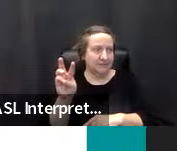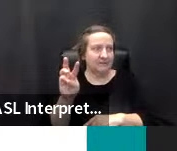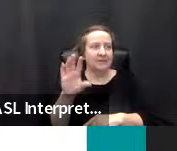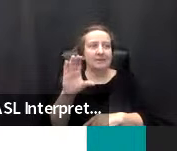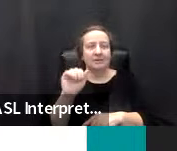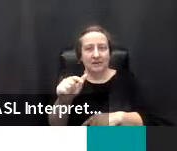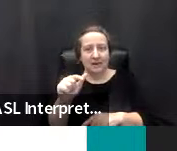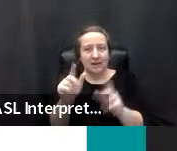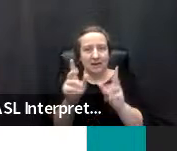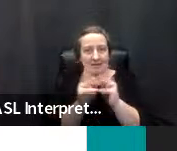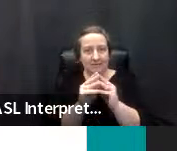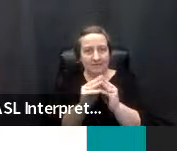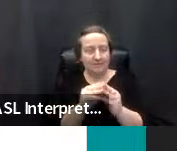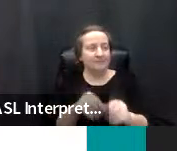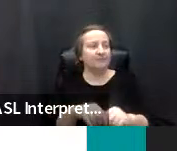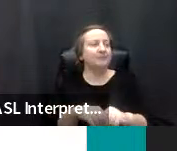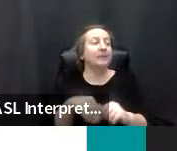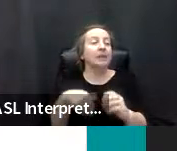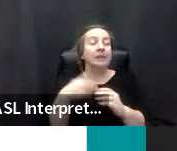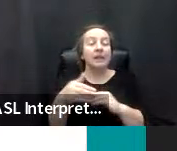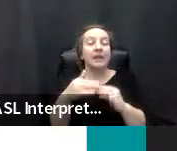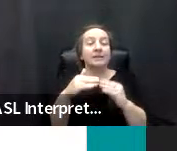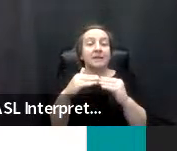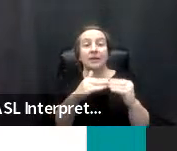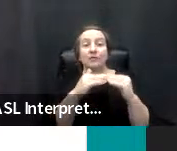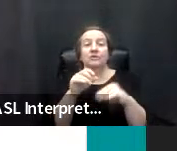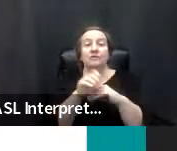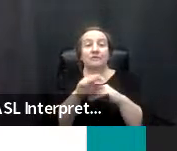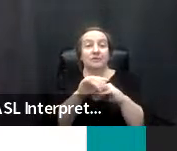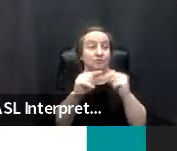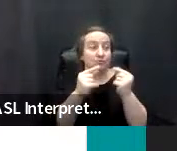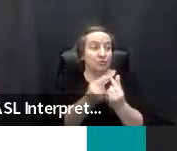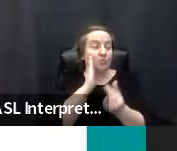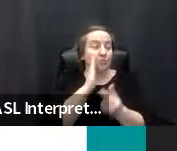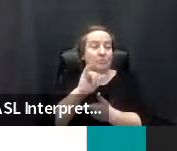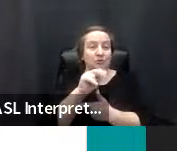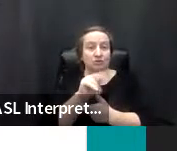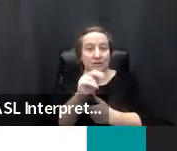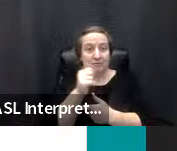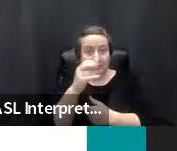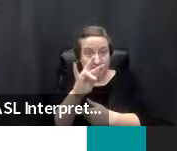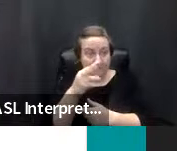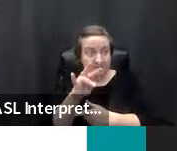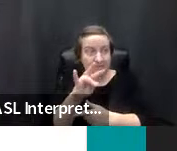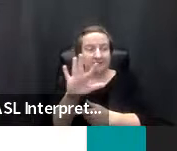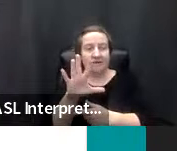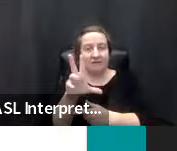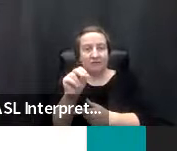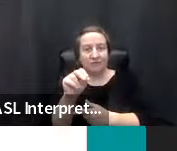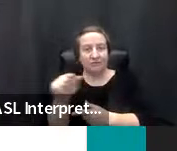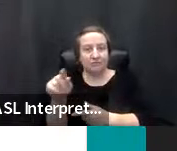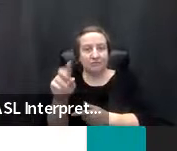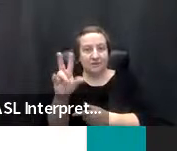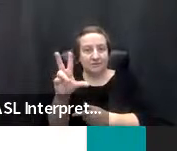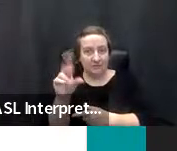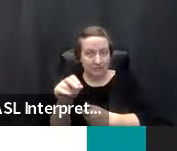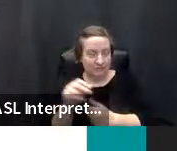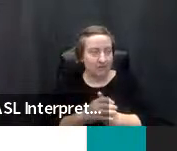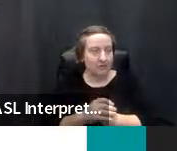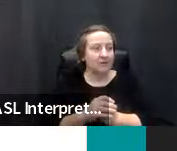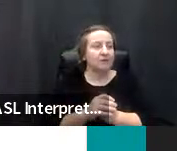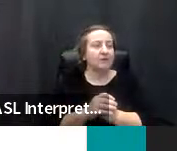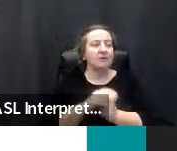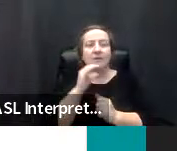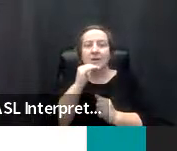CAG meeting, and then our next equity advisory group will be January 17th, 5:30 to 7:30. There is not